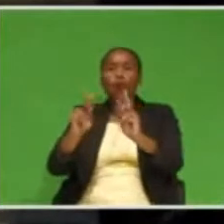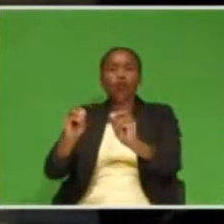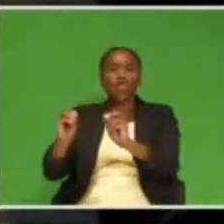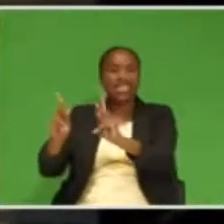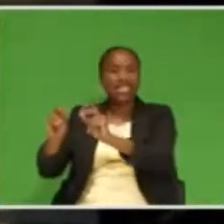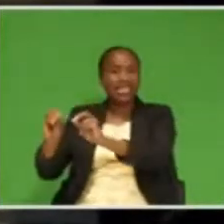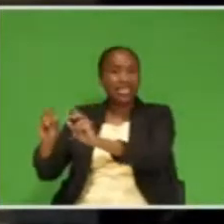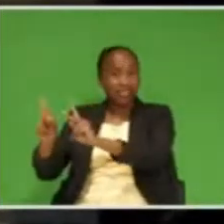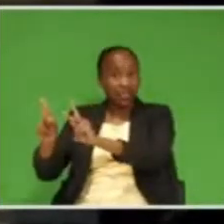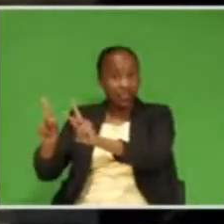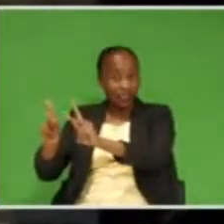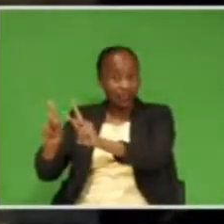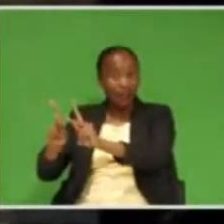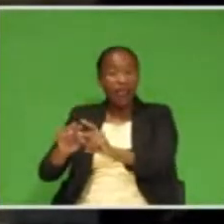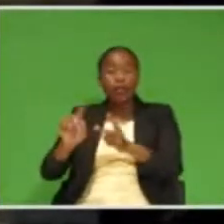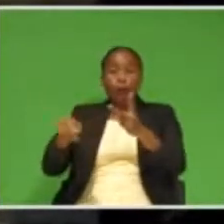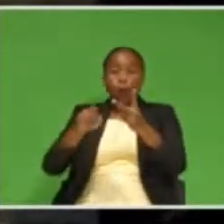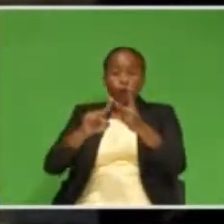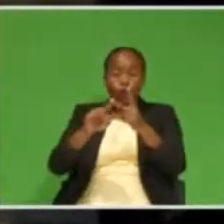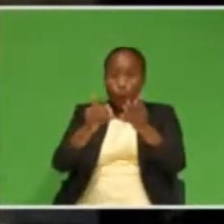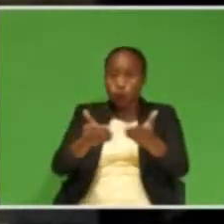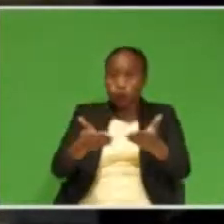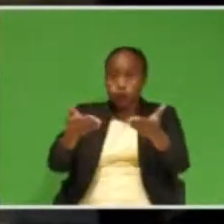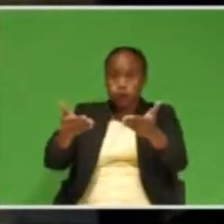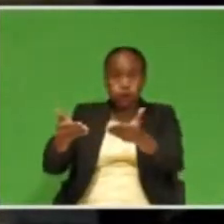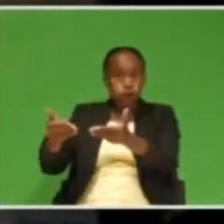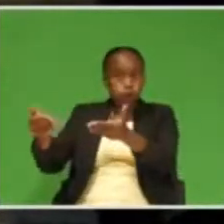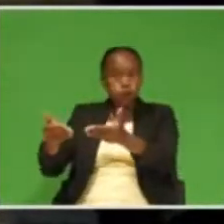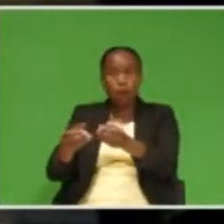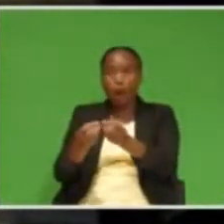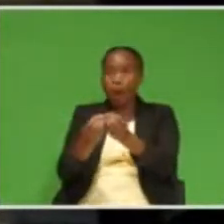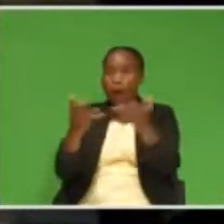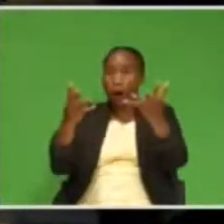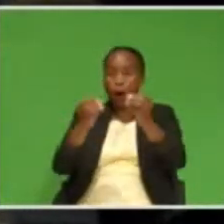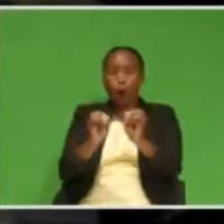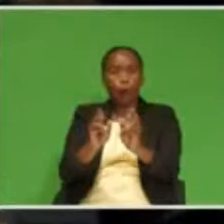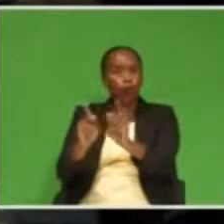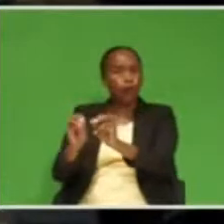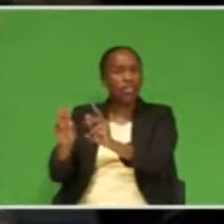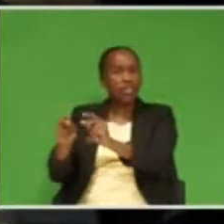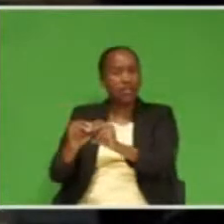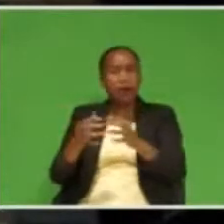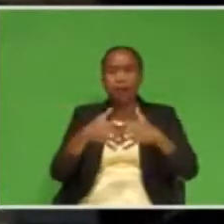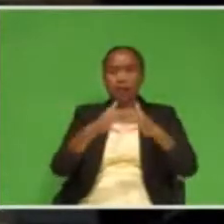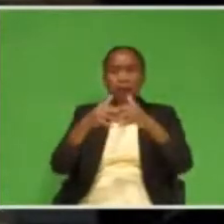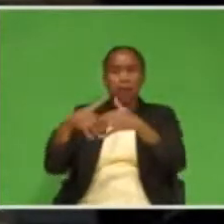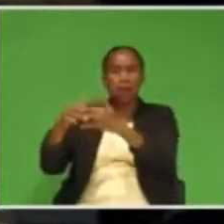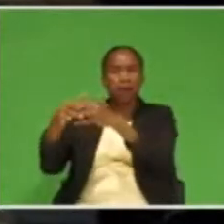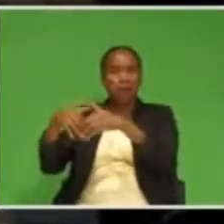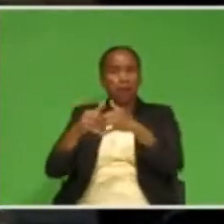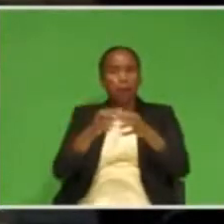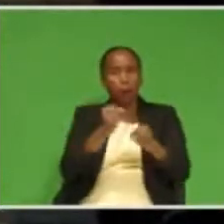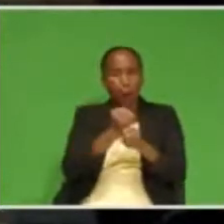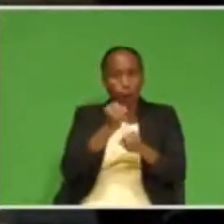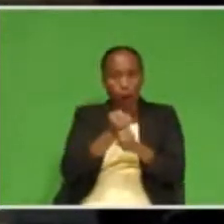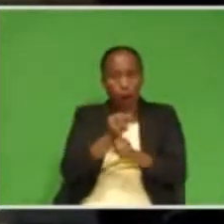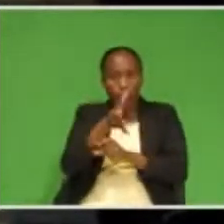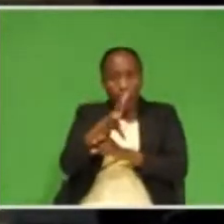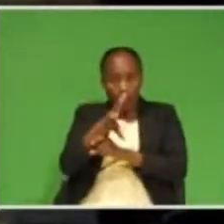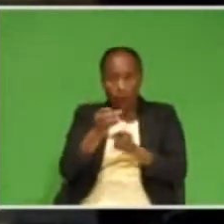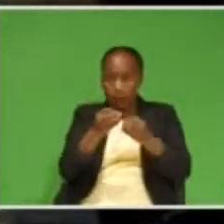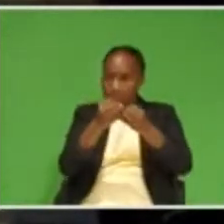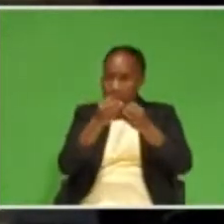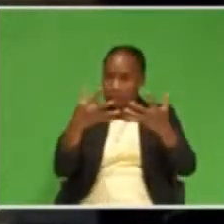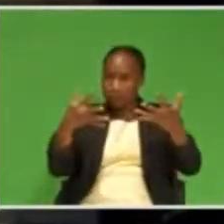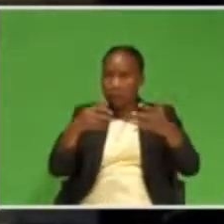opportunities. It ushers in a number of opportunities to create jobs. A number of projects are already